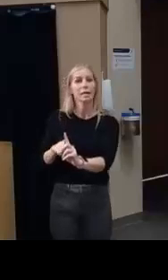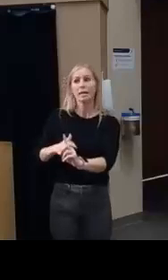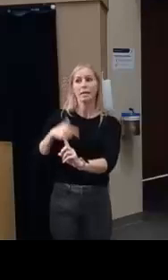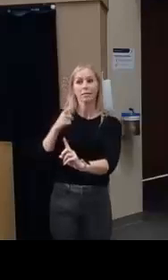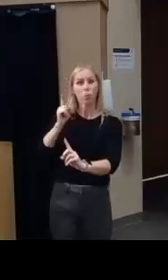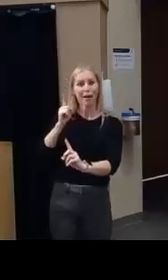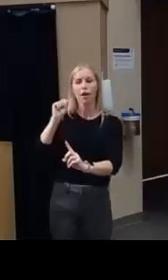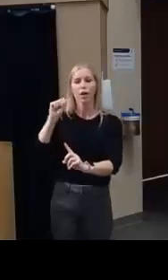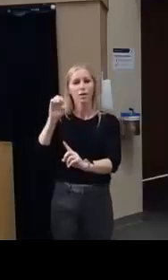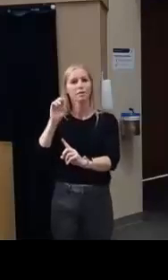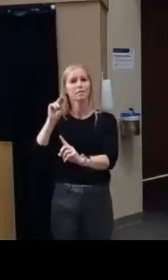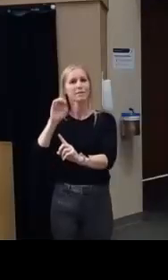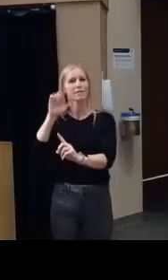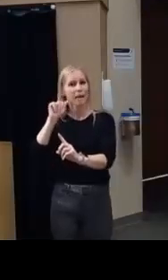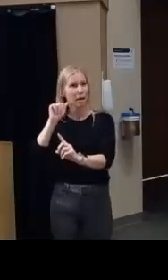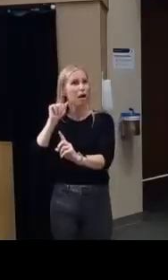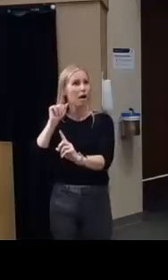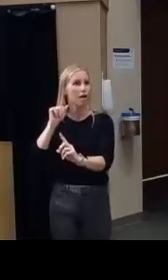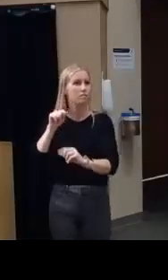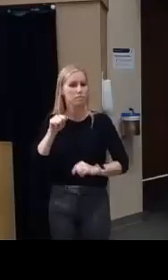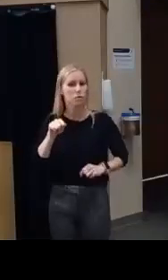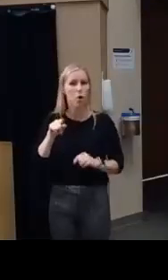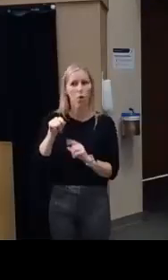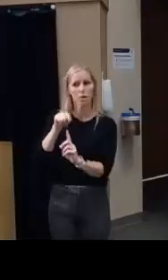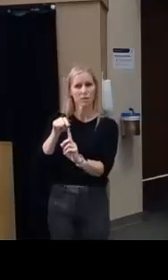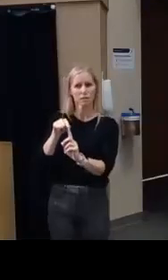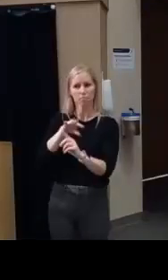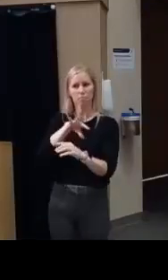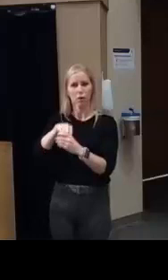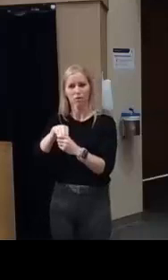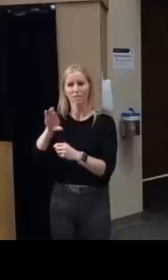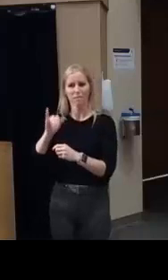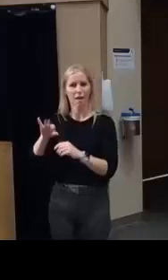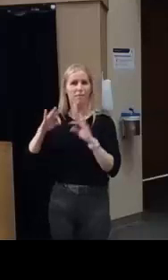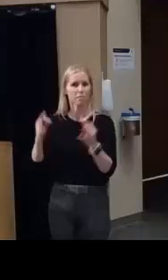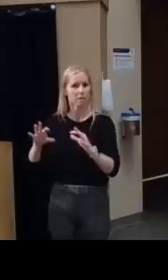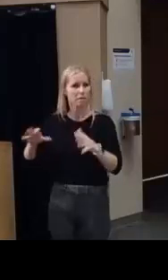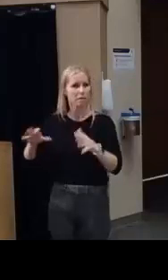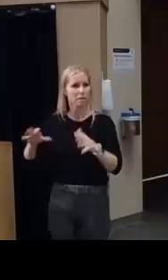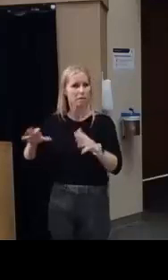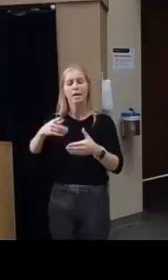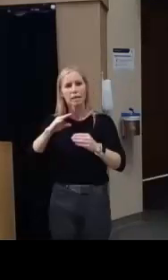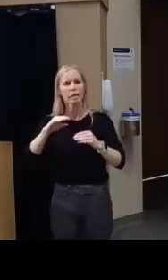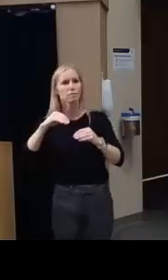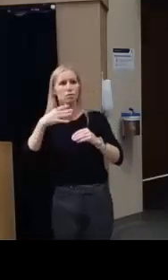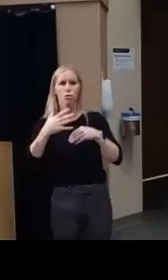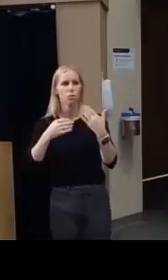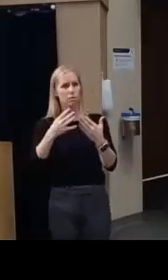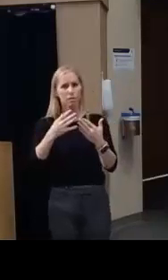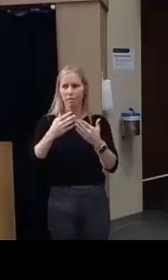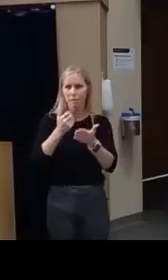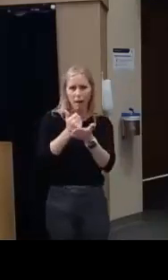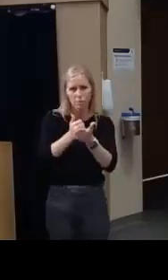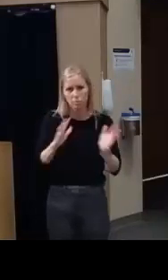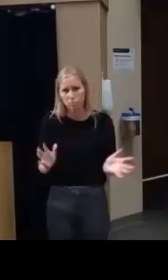Seneca. So he was a Seneca and contributed a lot to Native American views of